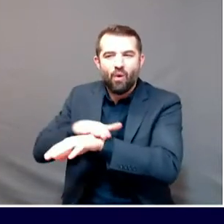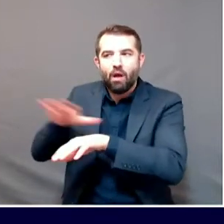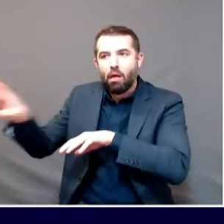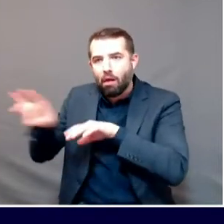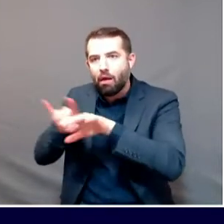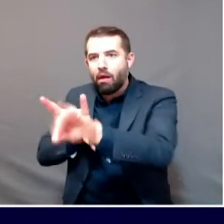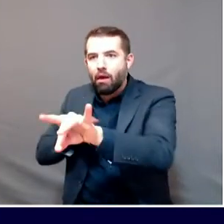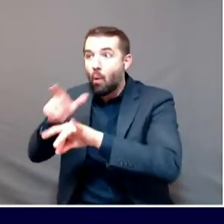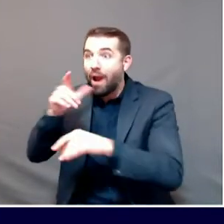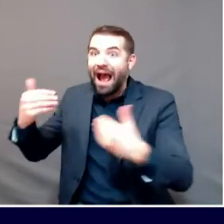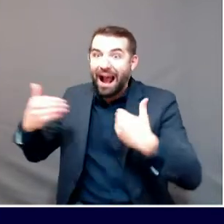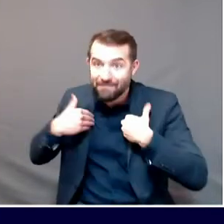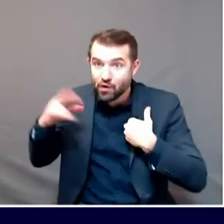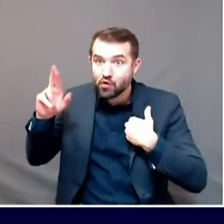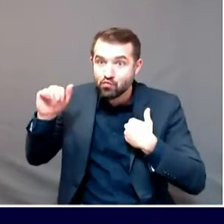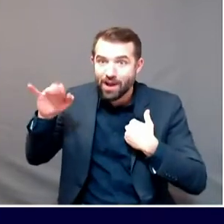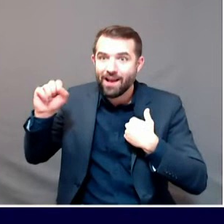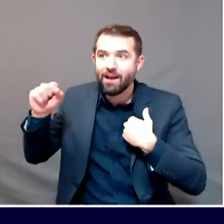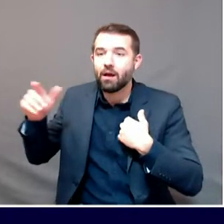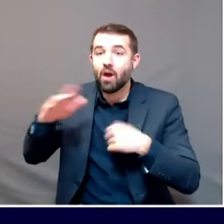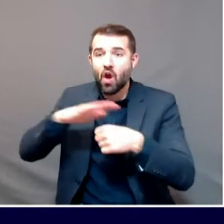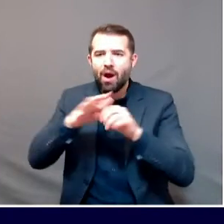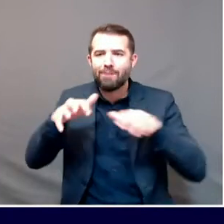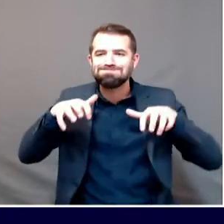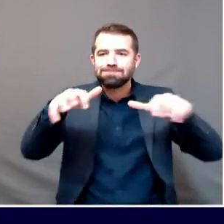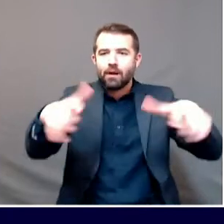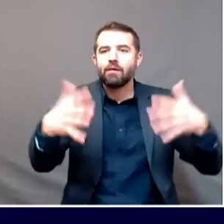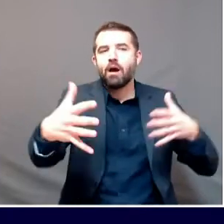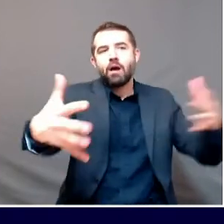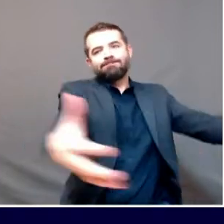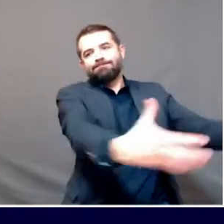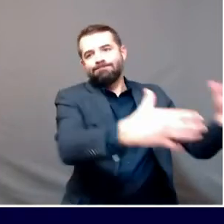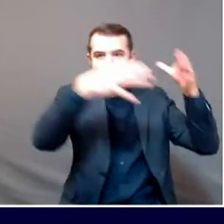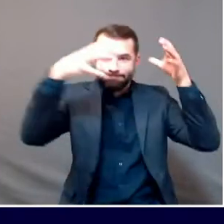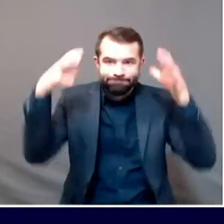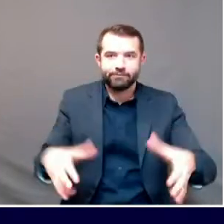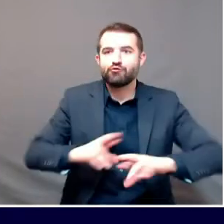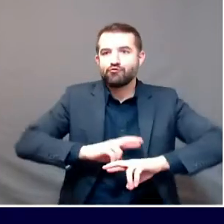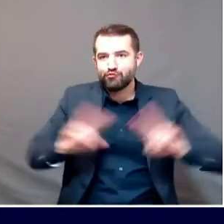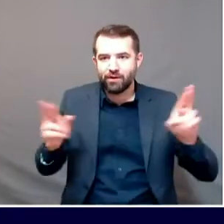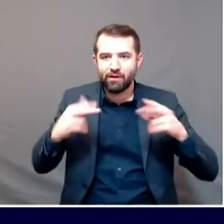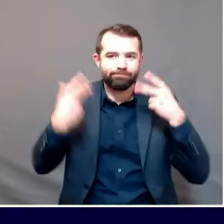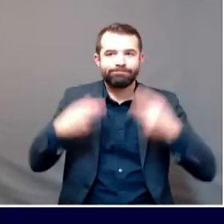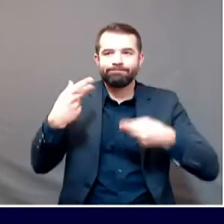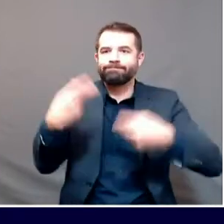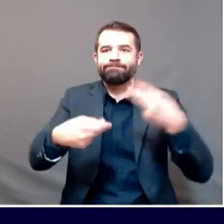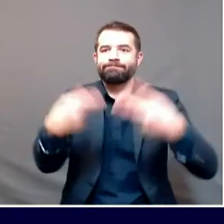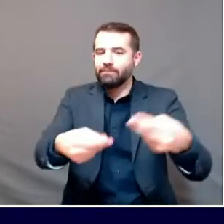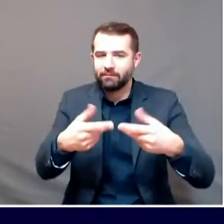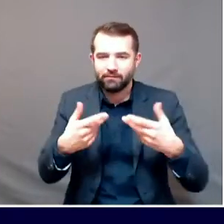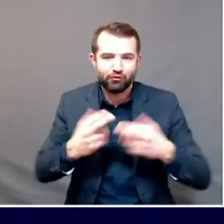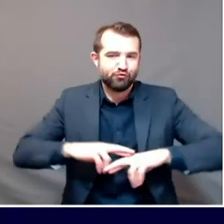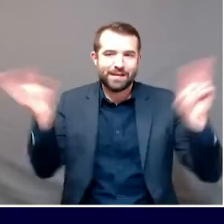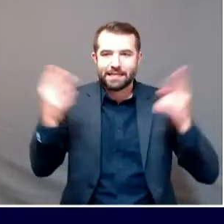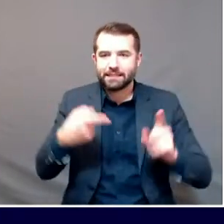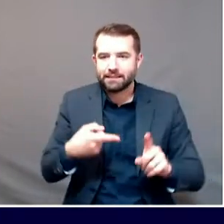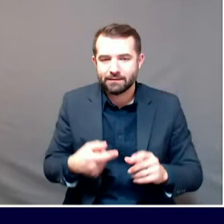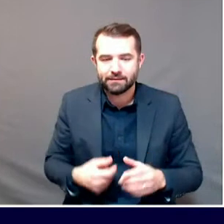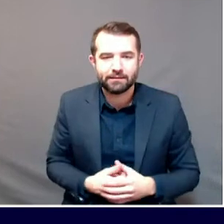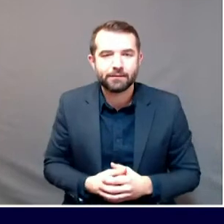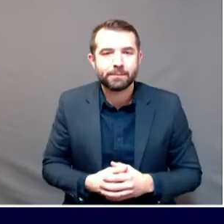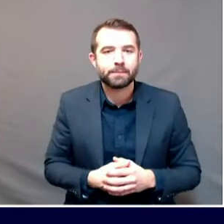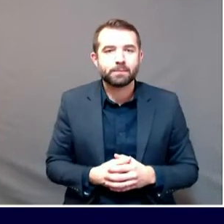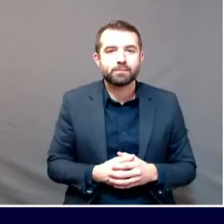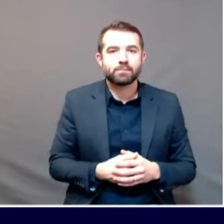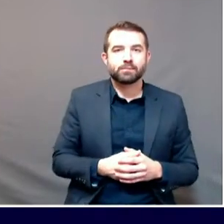Indeed, in this situation, as the clinical trials were being enrolled, COVID was on the rise, which meant that they could speed